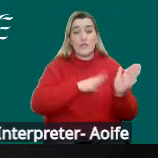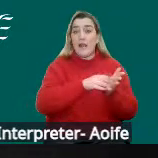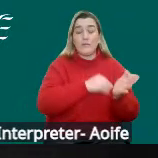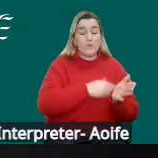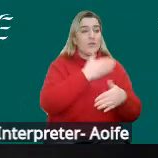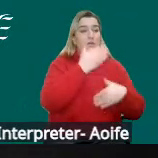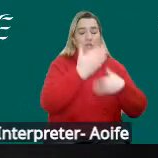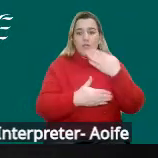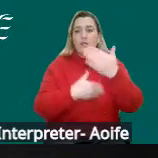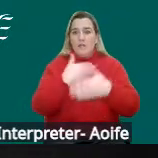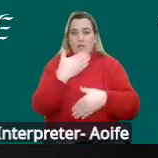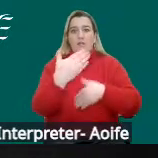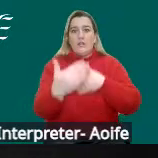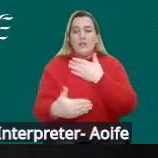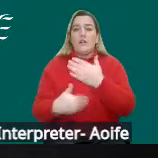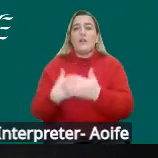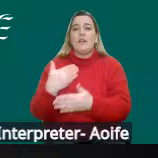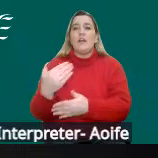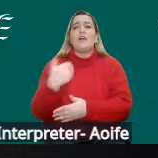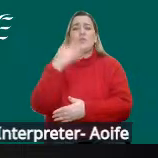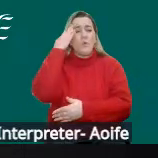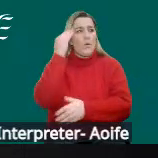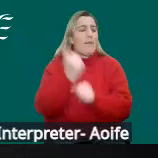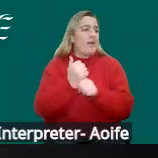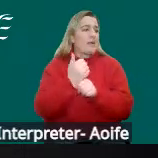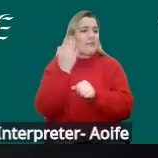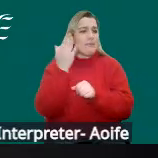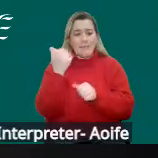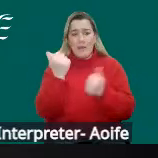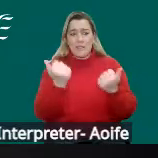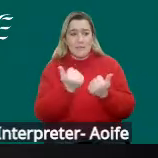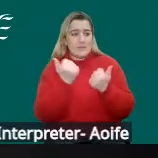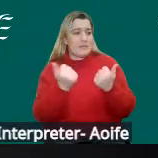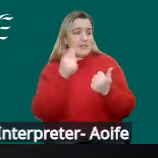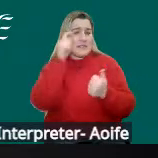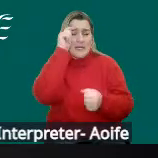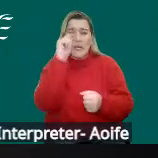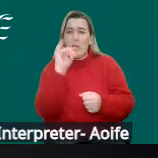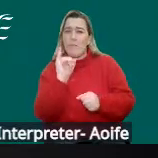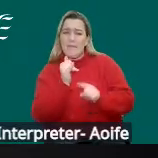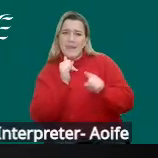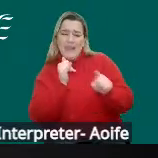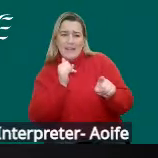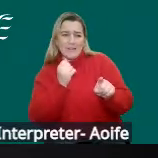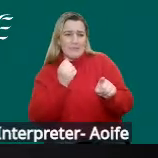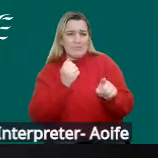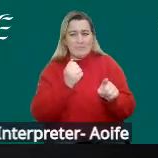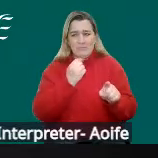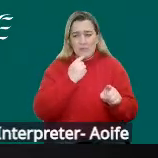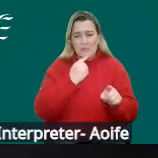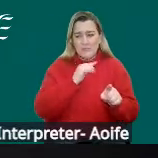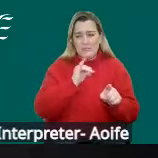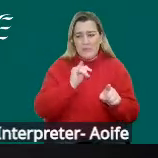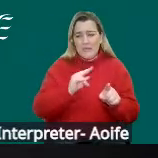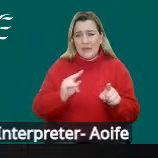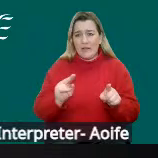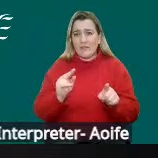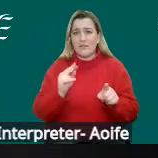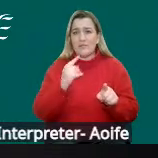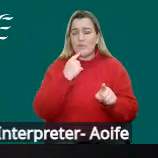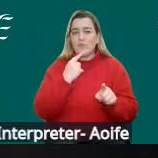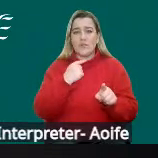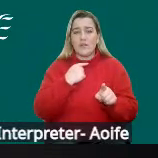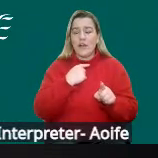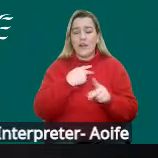about the menopausal symptoms and you think maybe is it or isn't it, but I didn't really come to